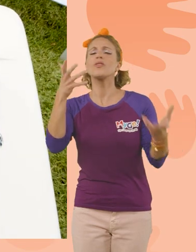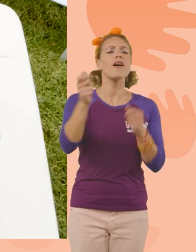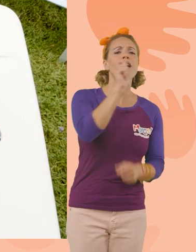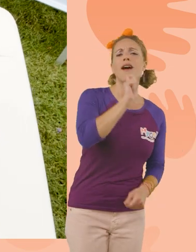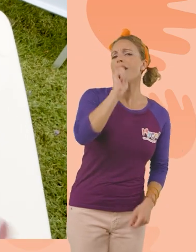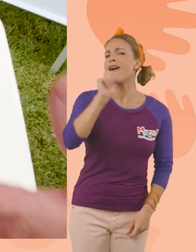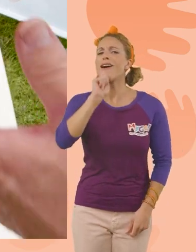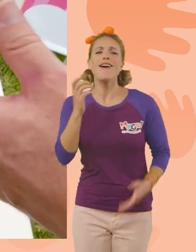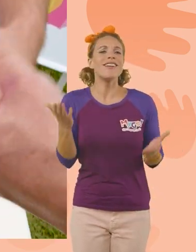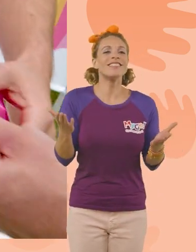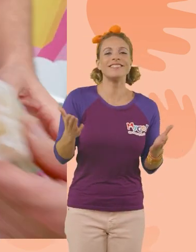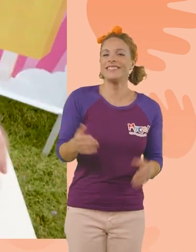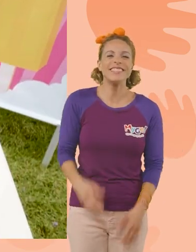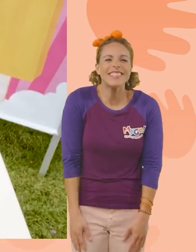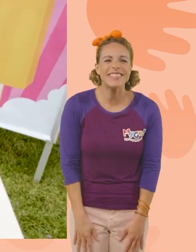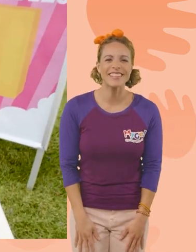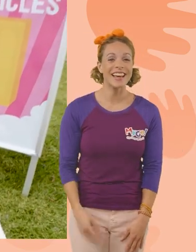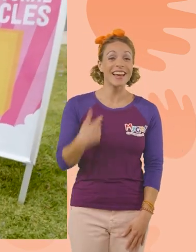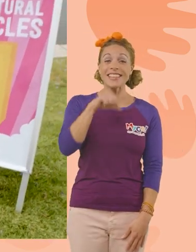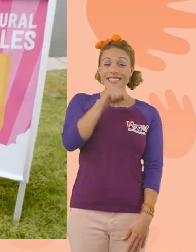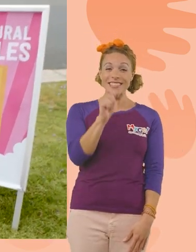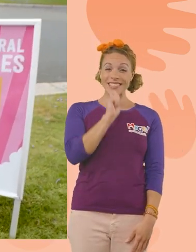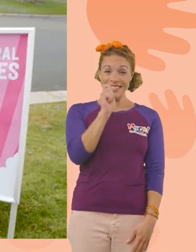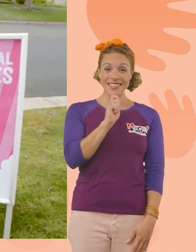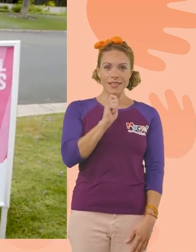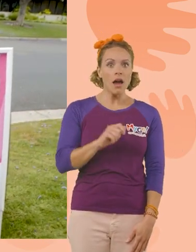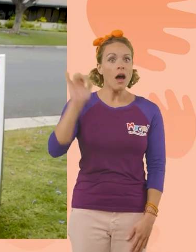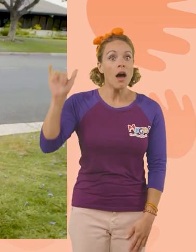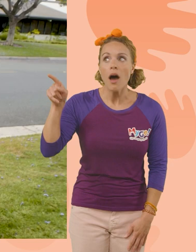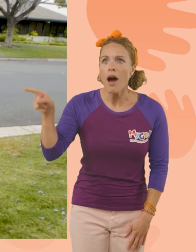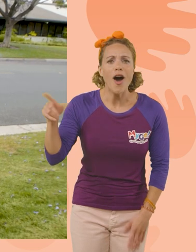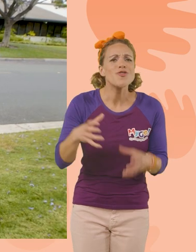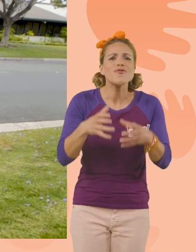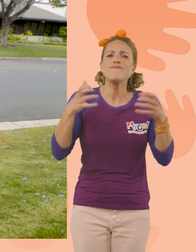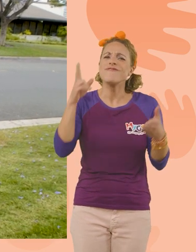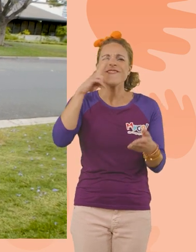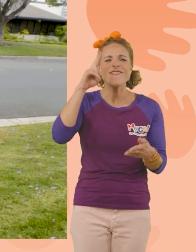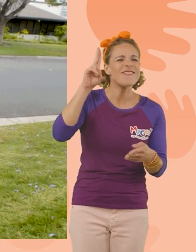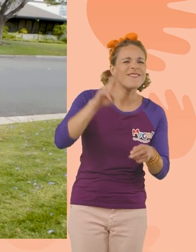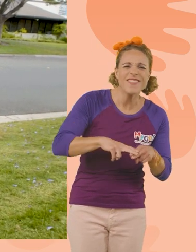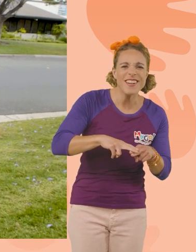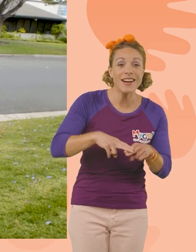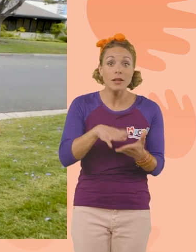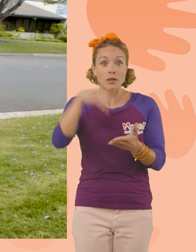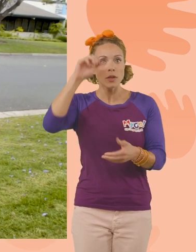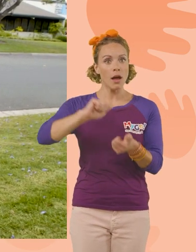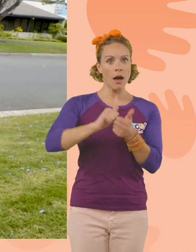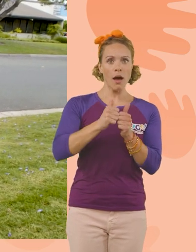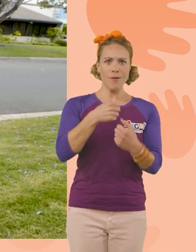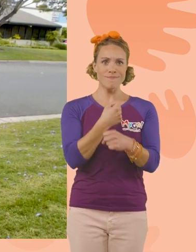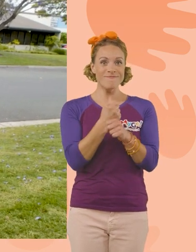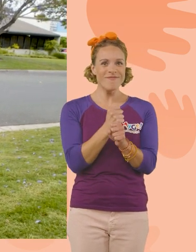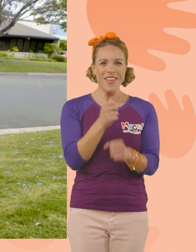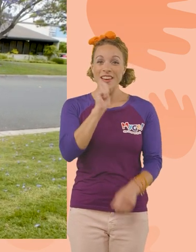Popsicles, popsicles, who wants a popsicle? I love popsicles, and that was so